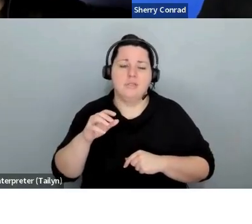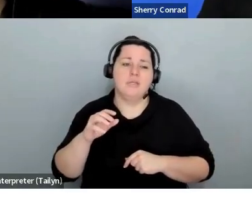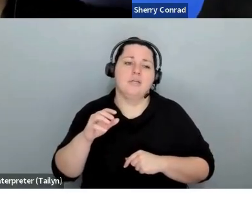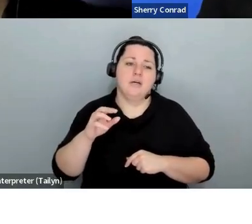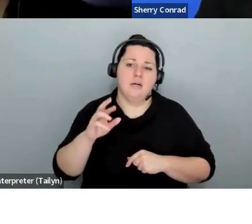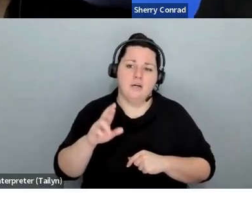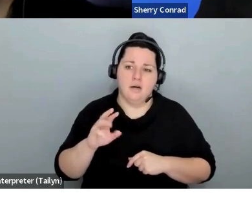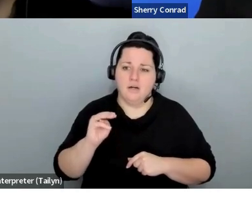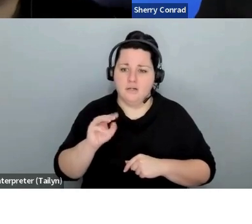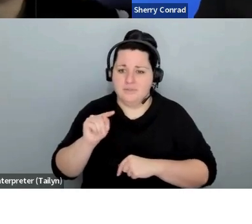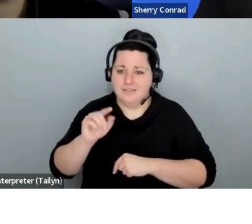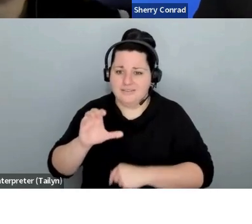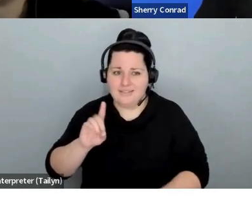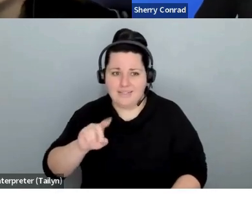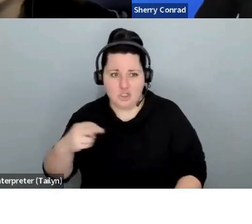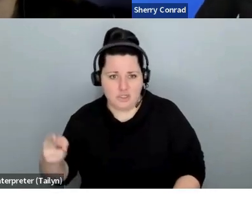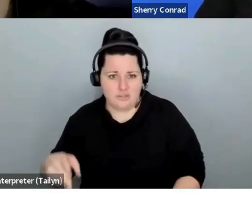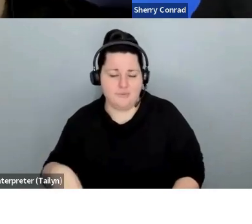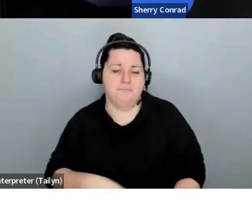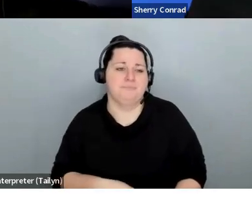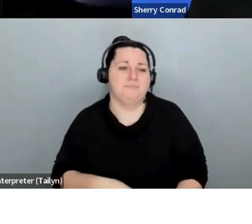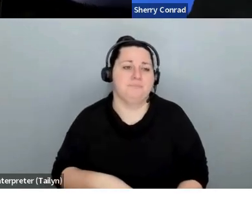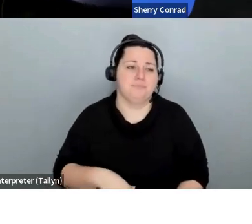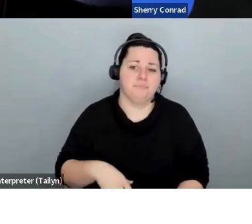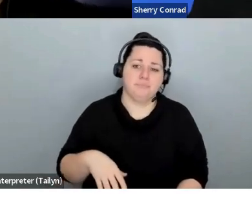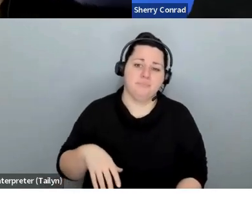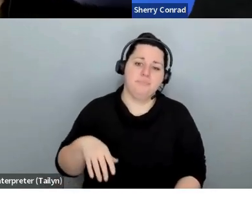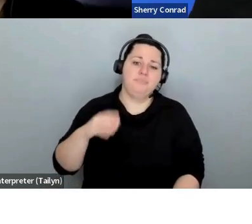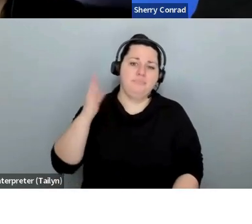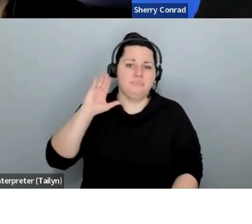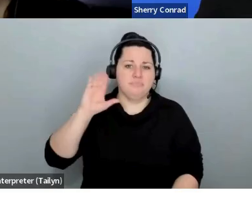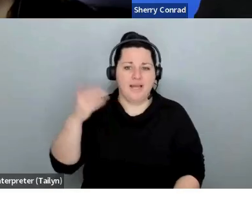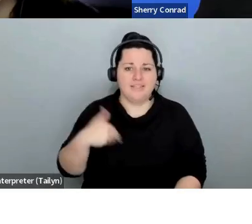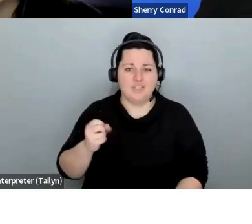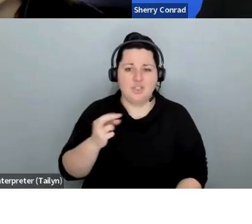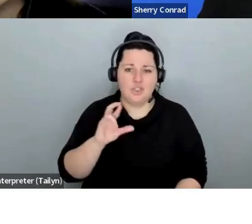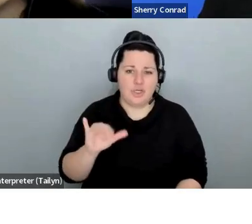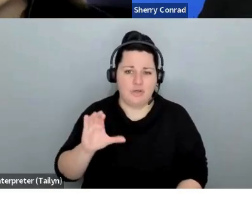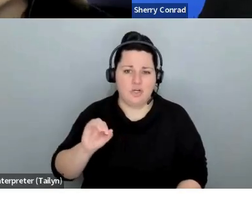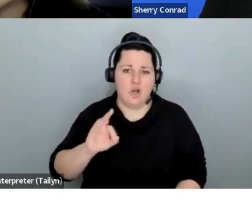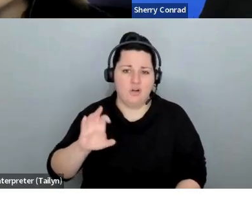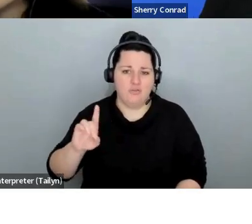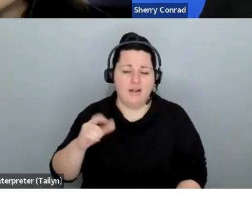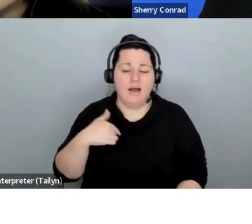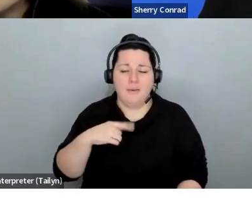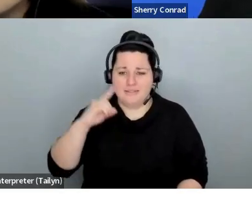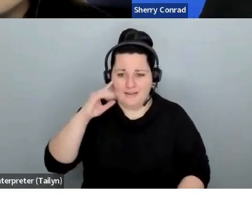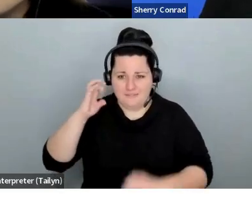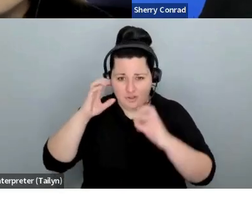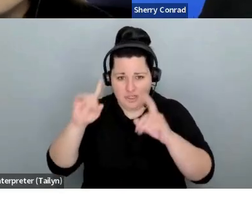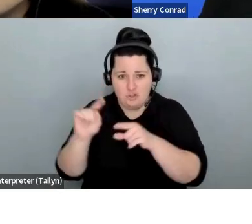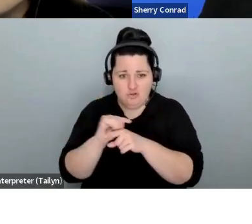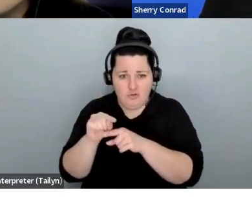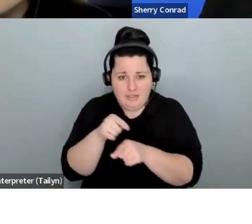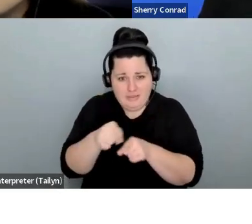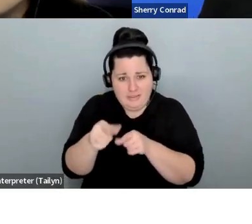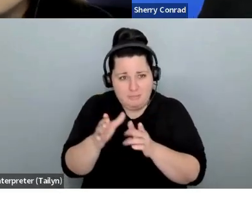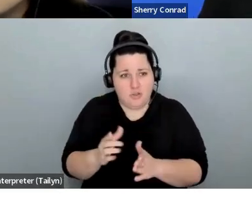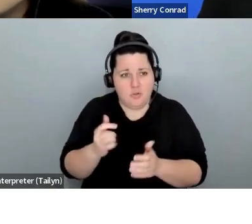RMTC-DHH. Hi, everybody. This is Sherry Conrad, and I'm one of the Deaf Education and Training Specialists